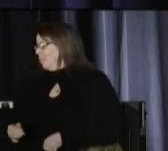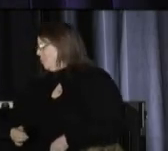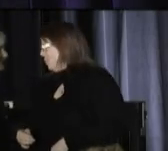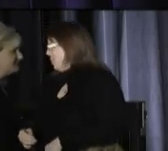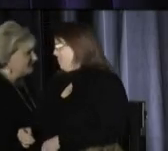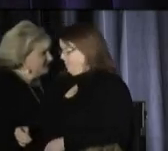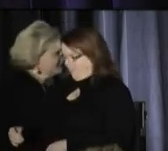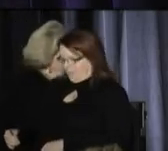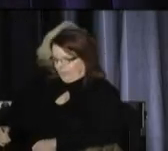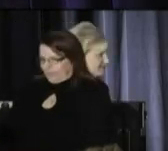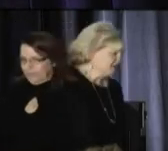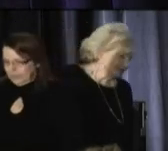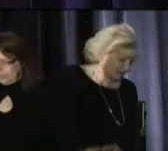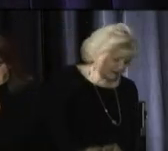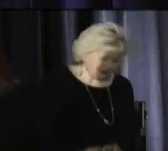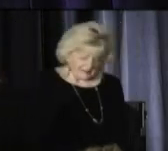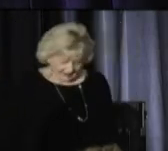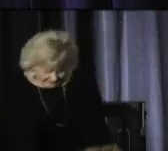Self-portrait as Lilith.